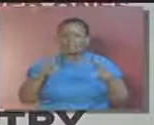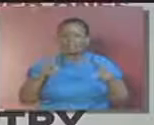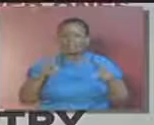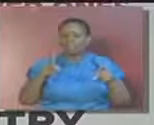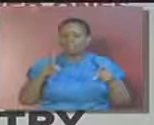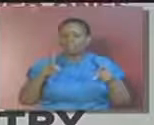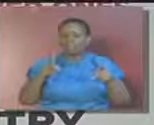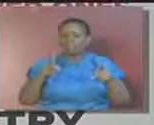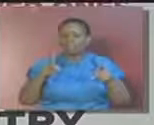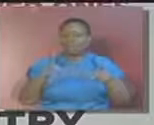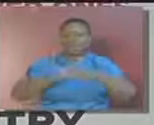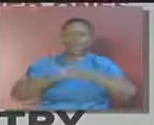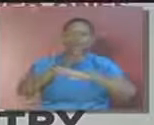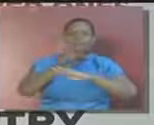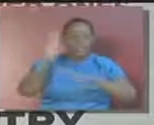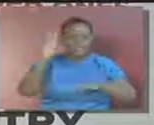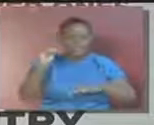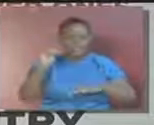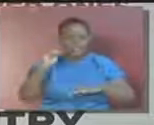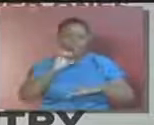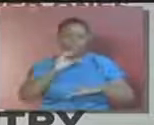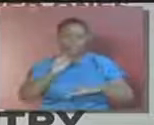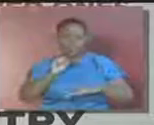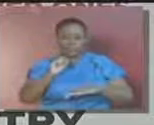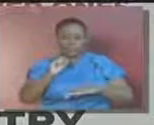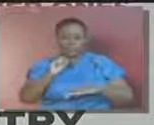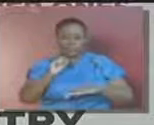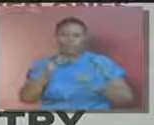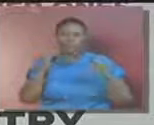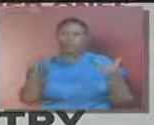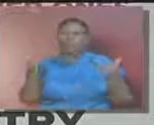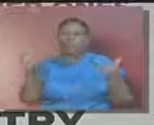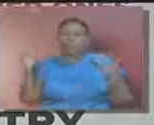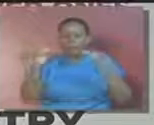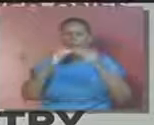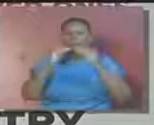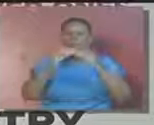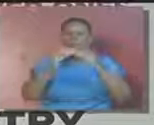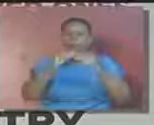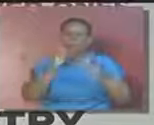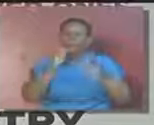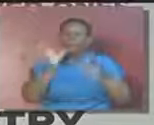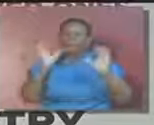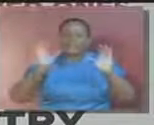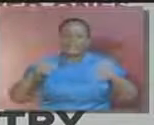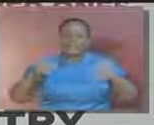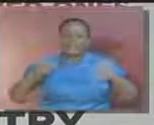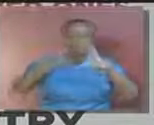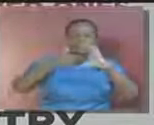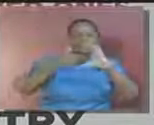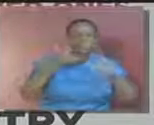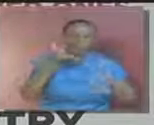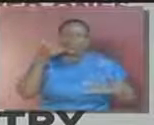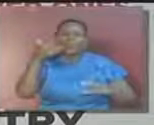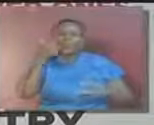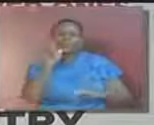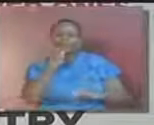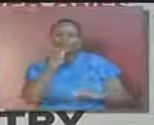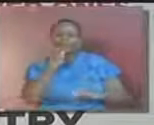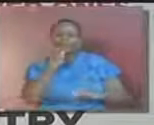that and broadened that a little bit. So who can make appointments? Now, it is persons over